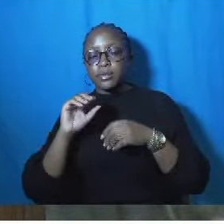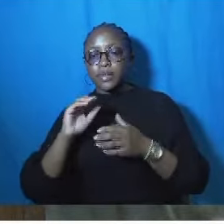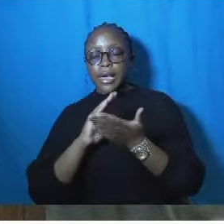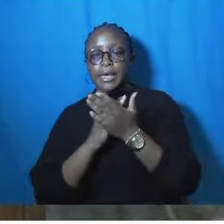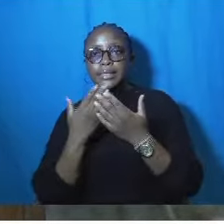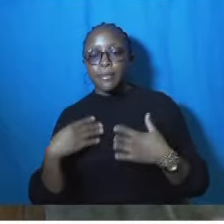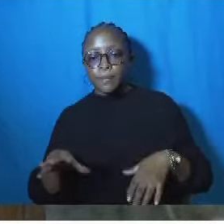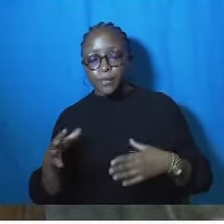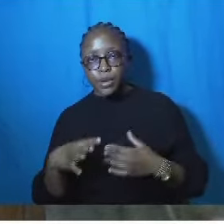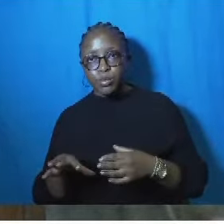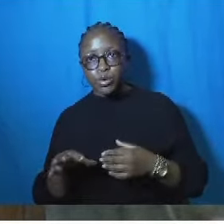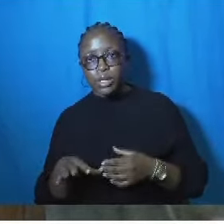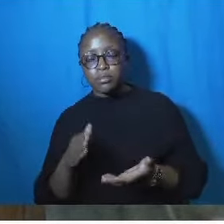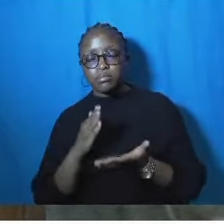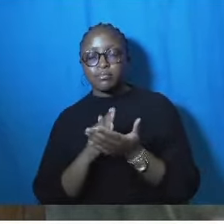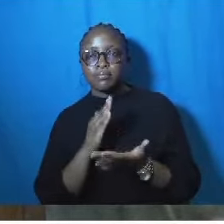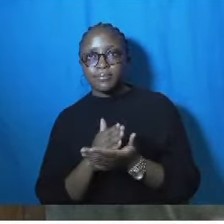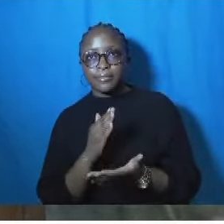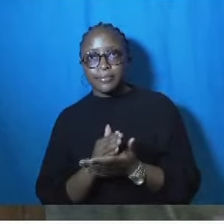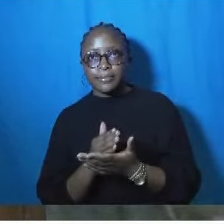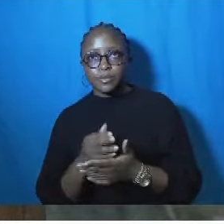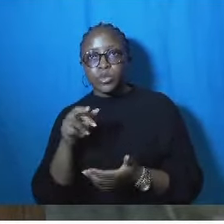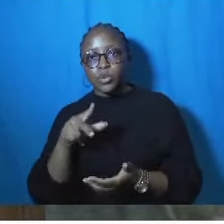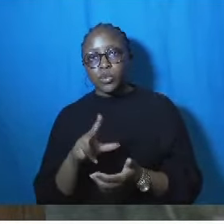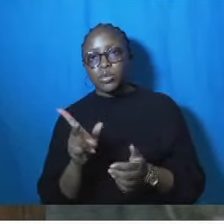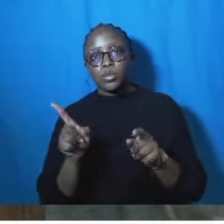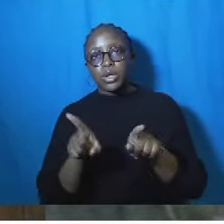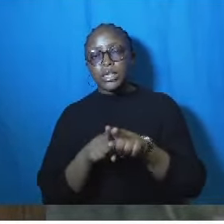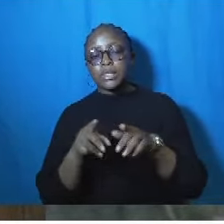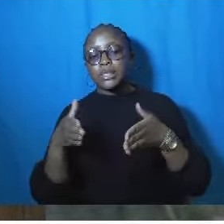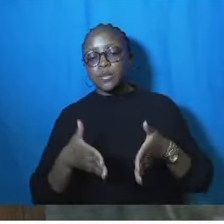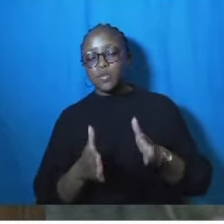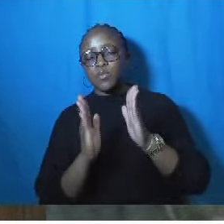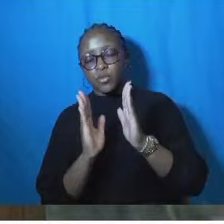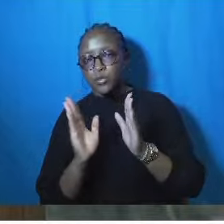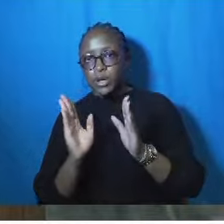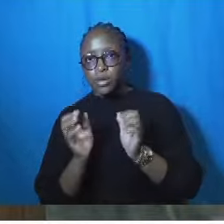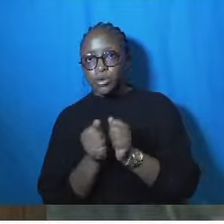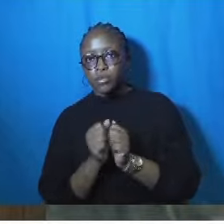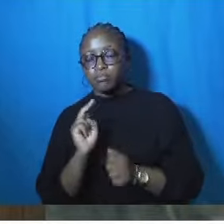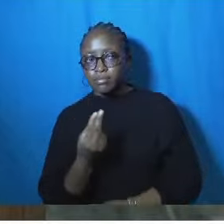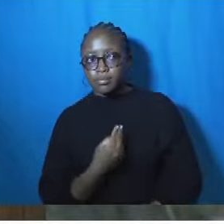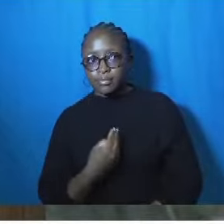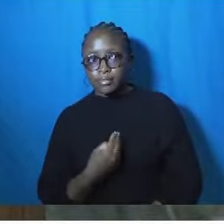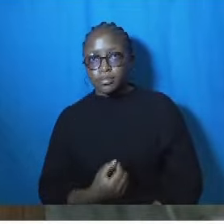with. And maybe you don't know, that could be me. You say, yule